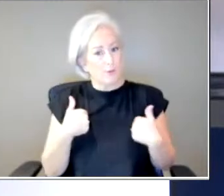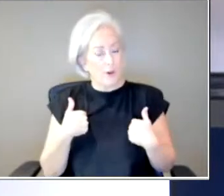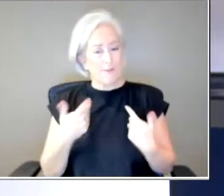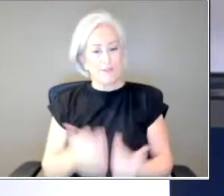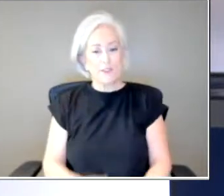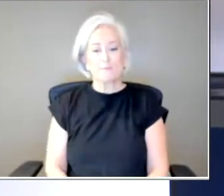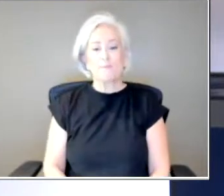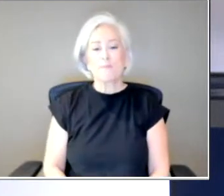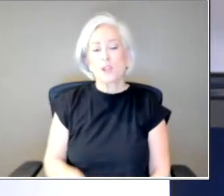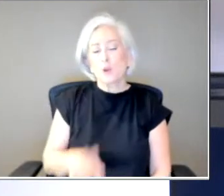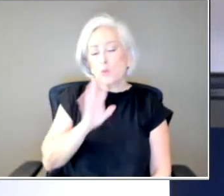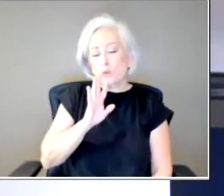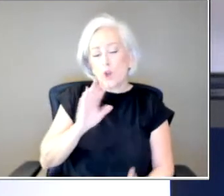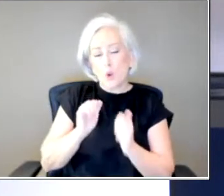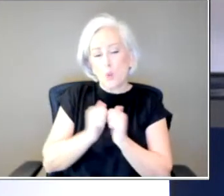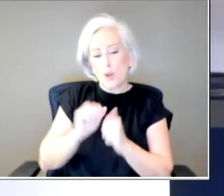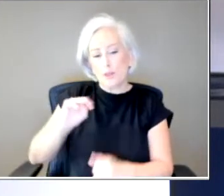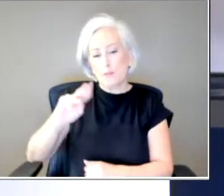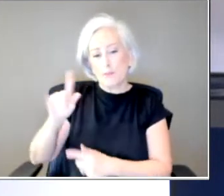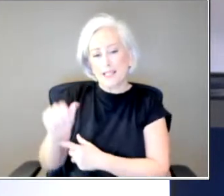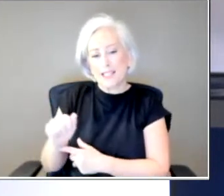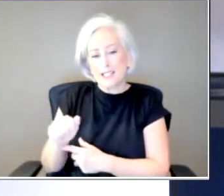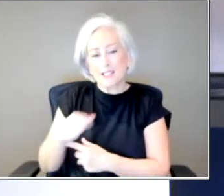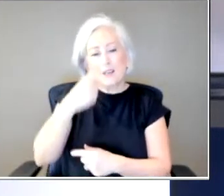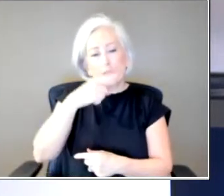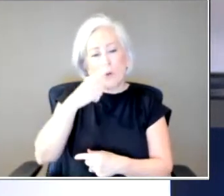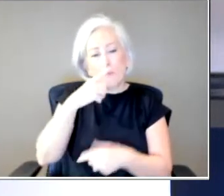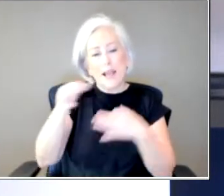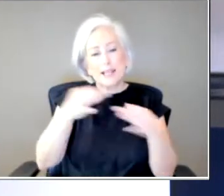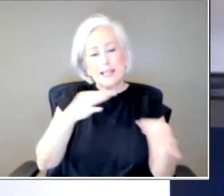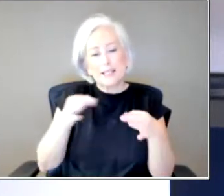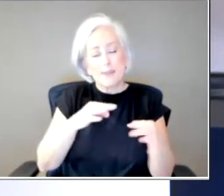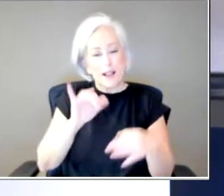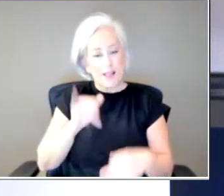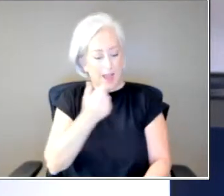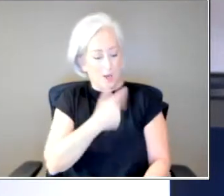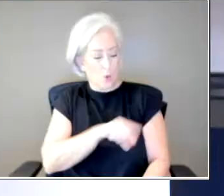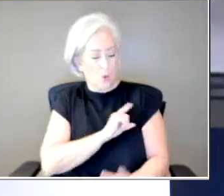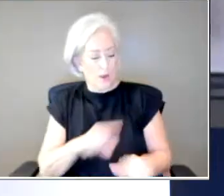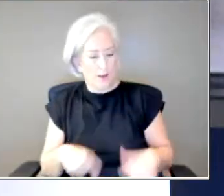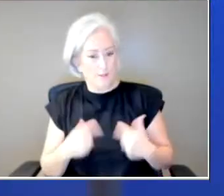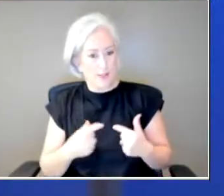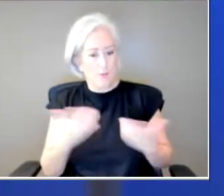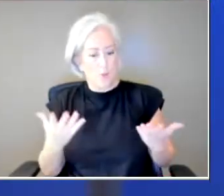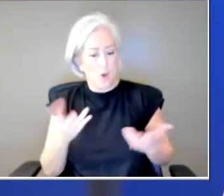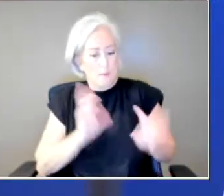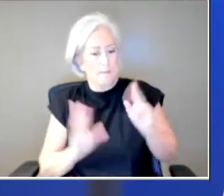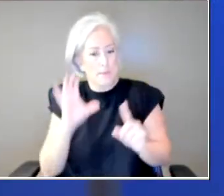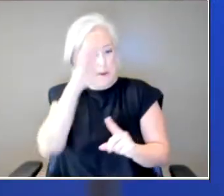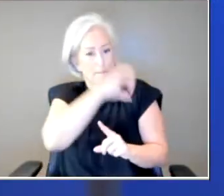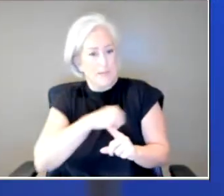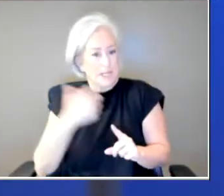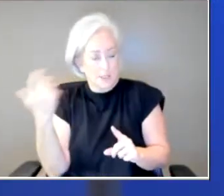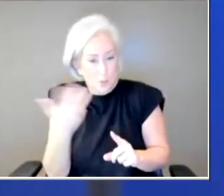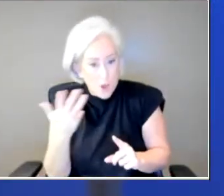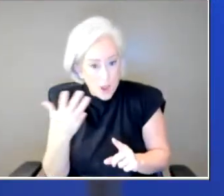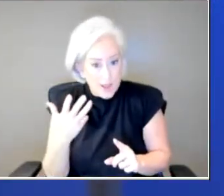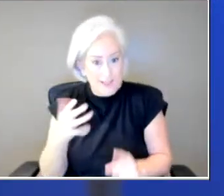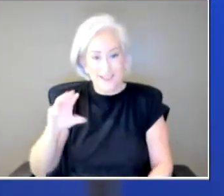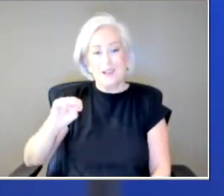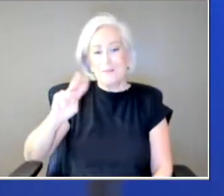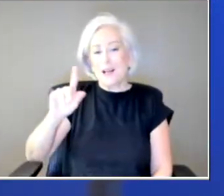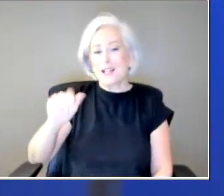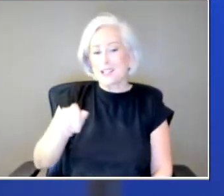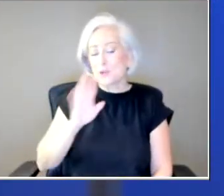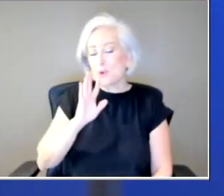But explain for people who may not understand, what is that quality of life that some of these patients are missing out on? Yeah, and as you said, Melissa's going to probably be able to speak to this better than me,